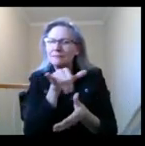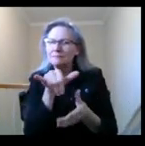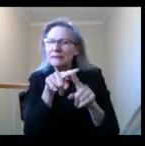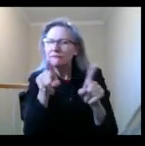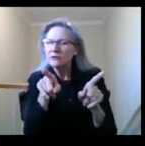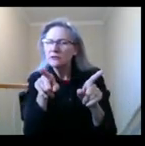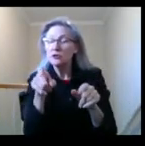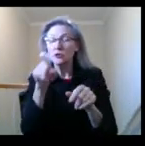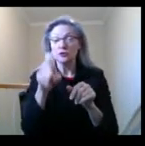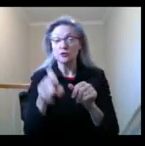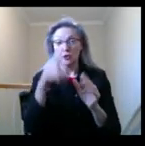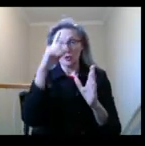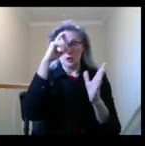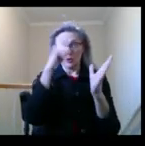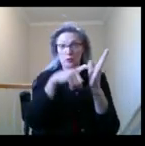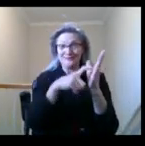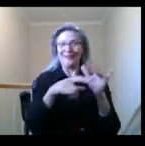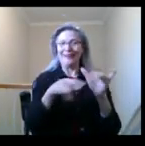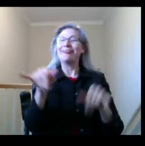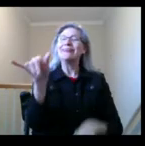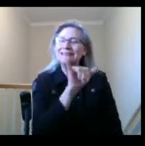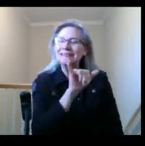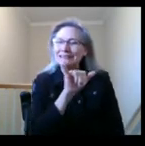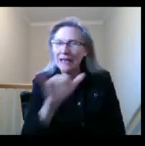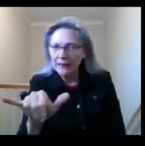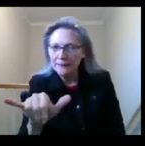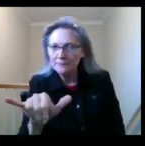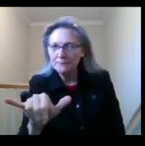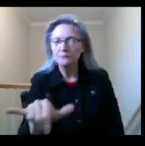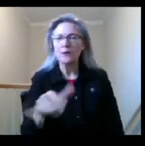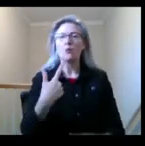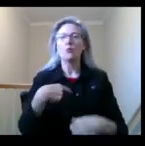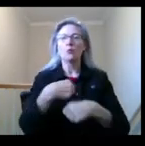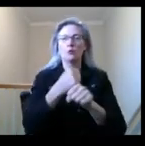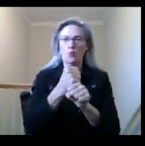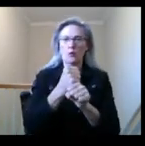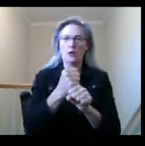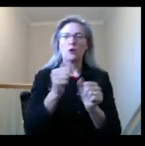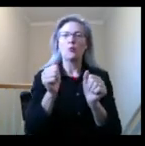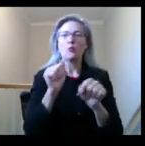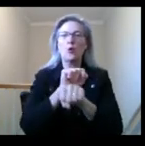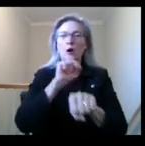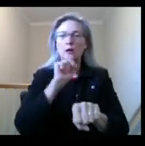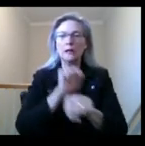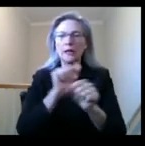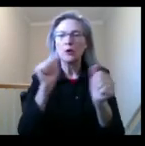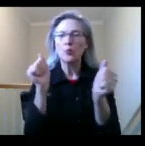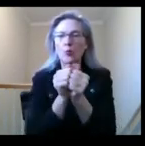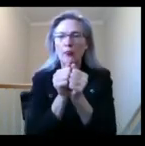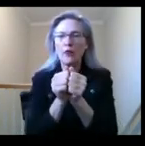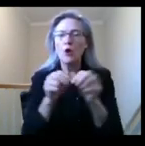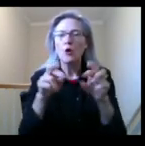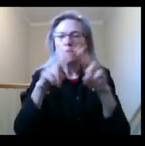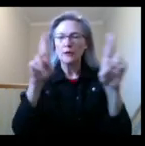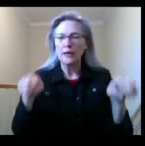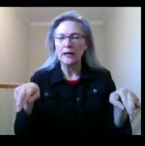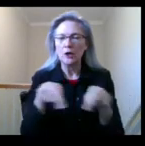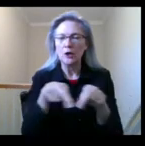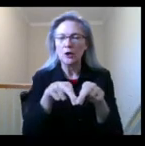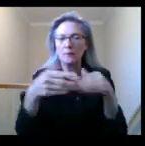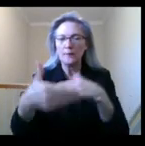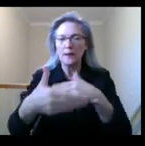You should notice that they are the same. When we are working with rectangular prisms and cubes, they